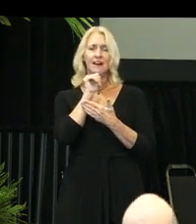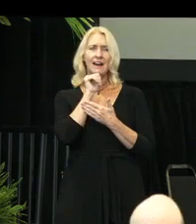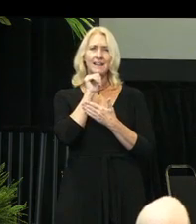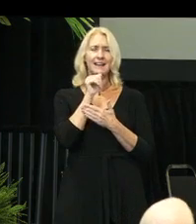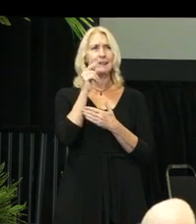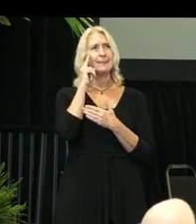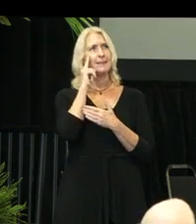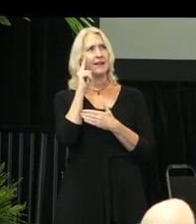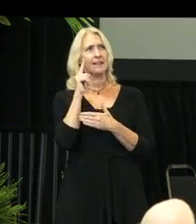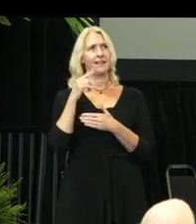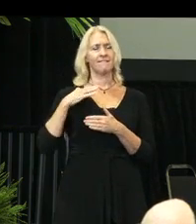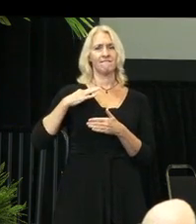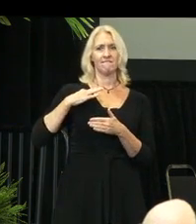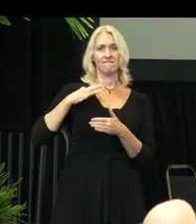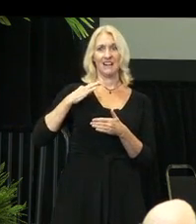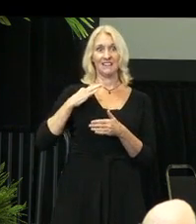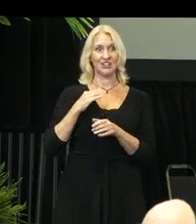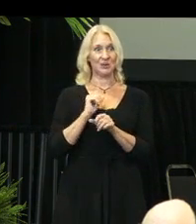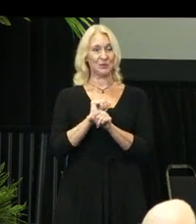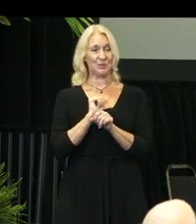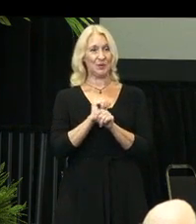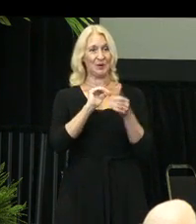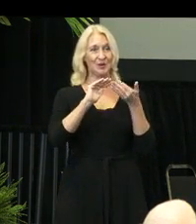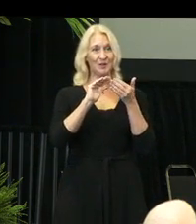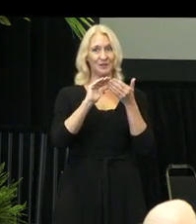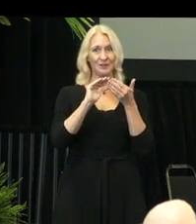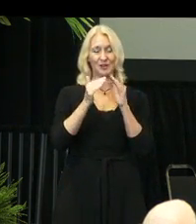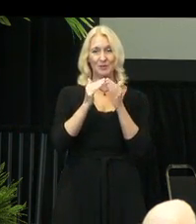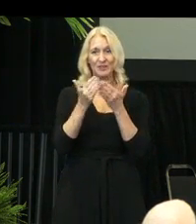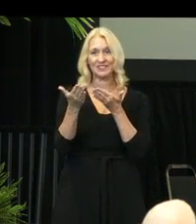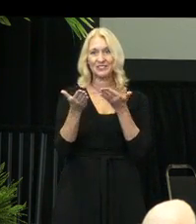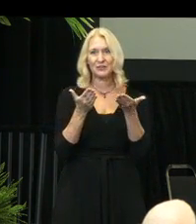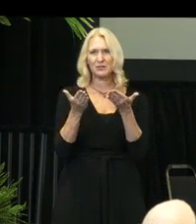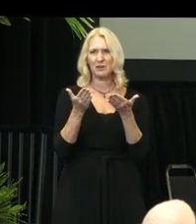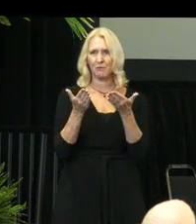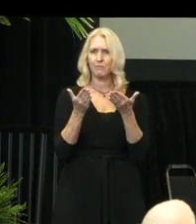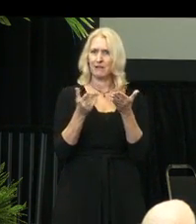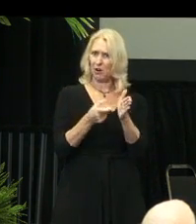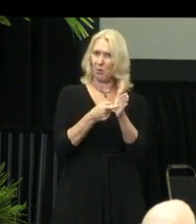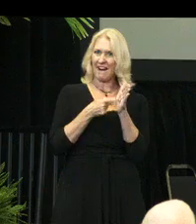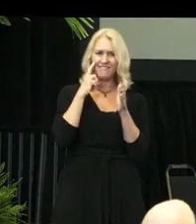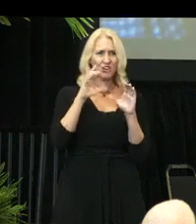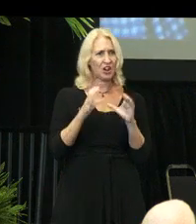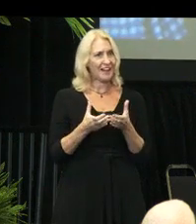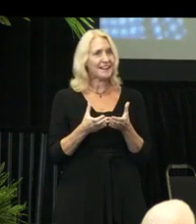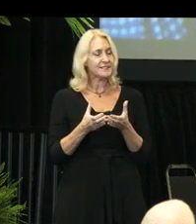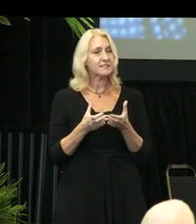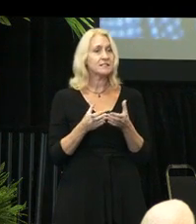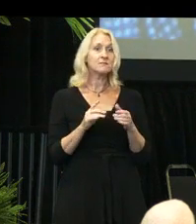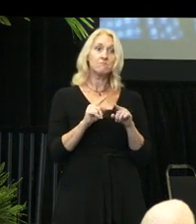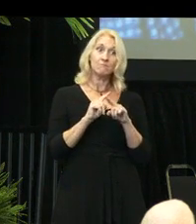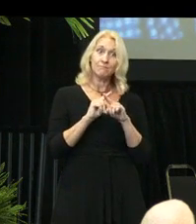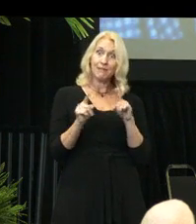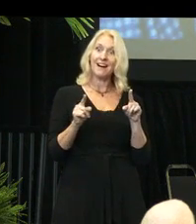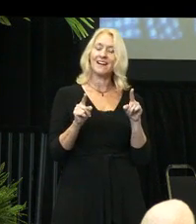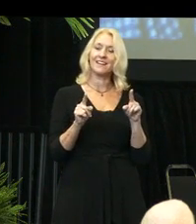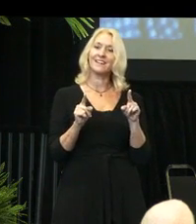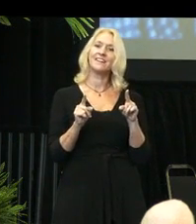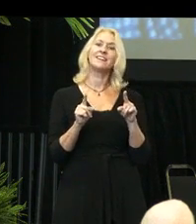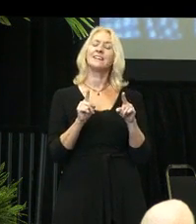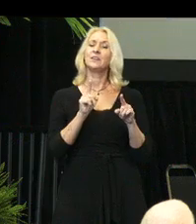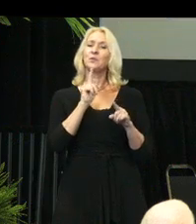or community service as a part of the curriculum for a class, to actually having to do it. I believe it teaches you to